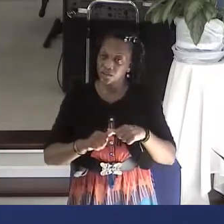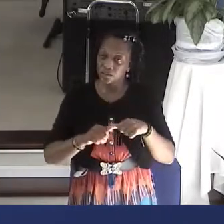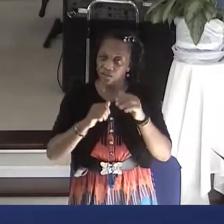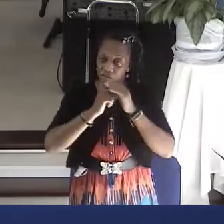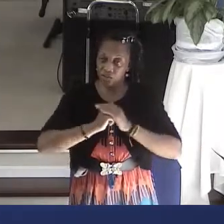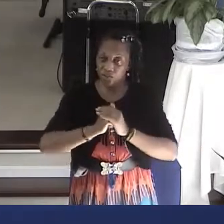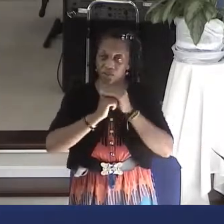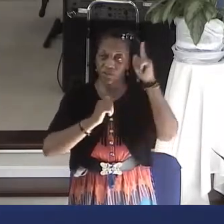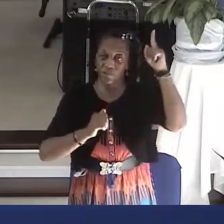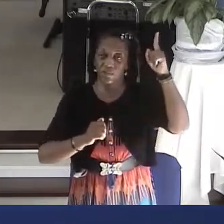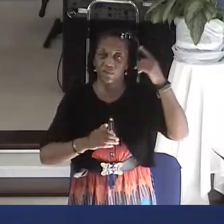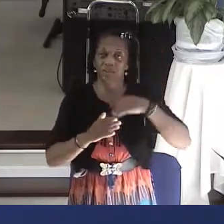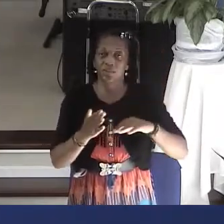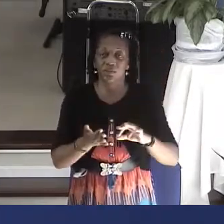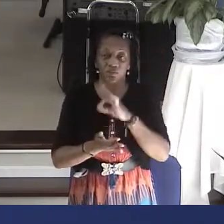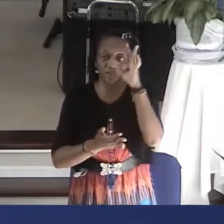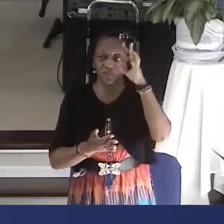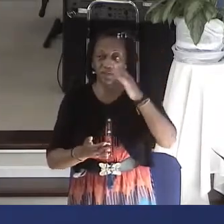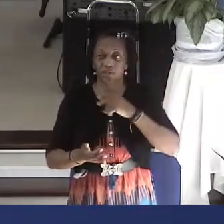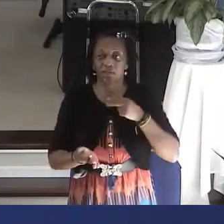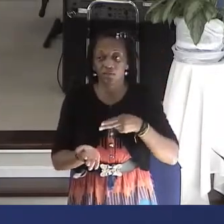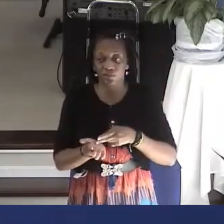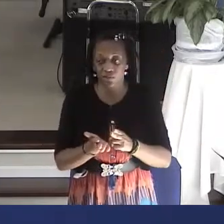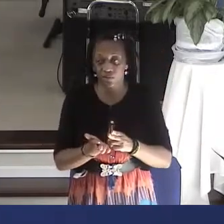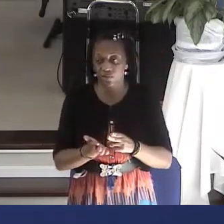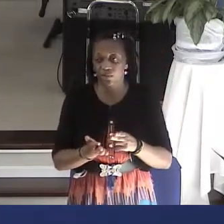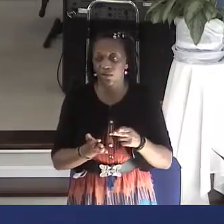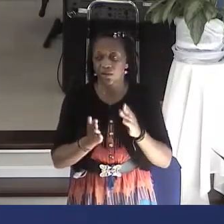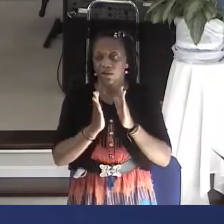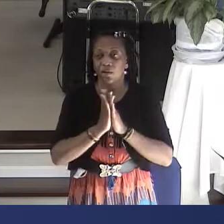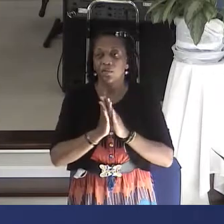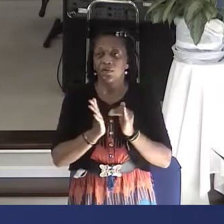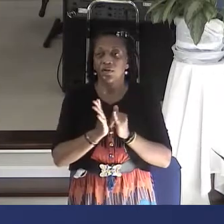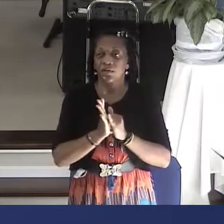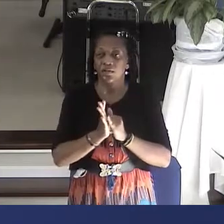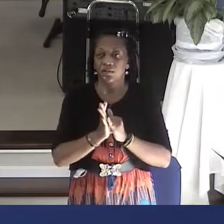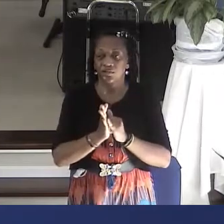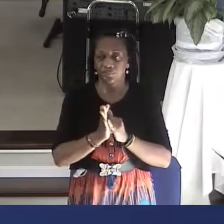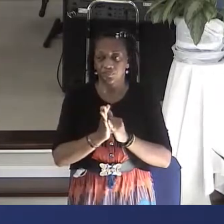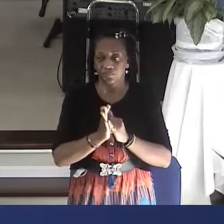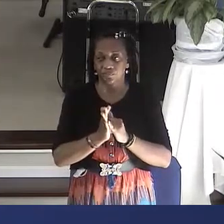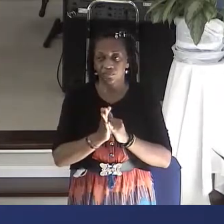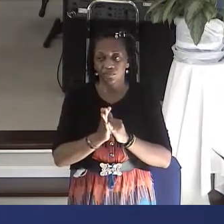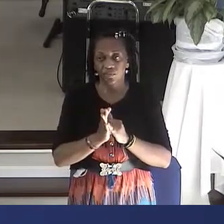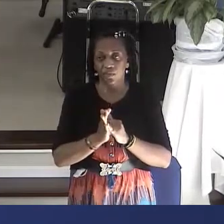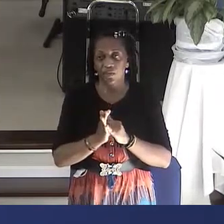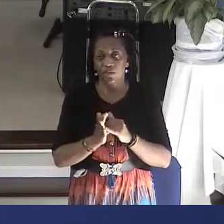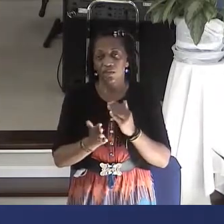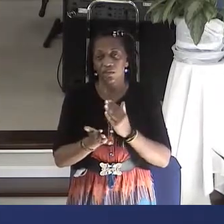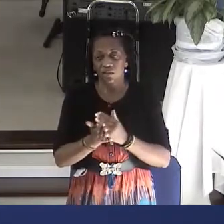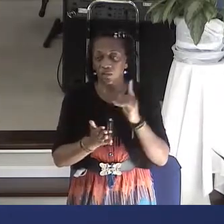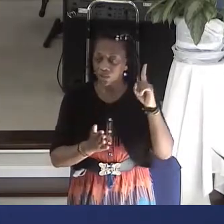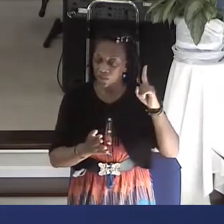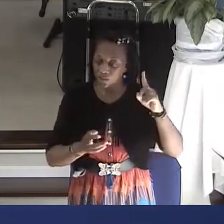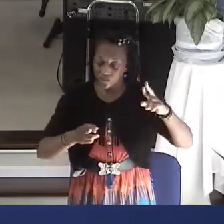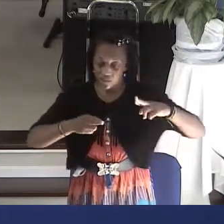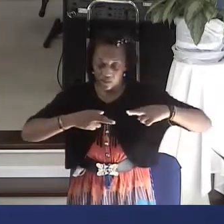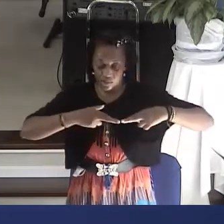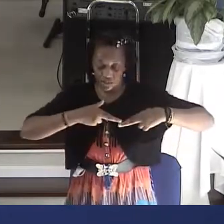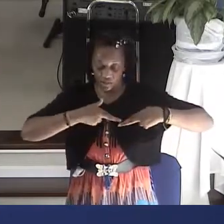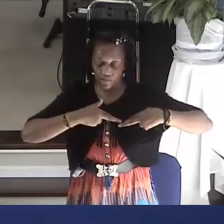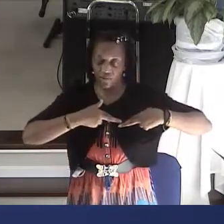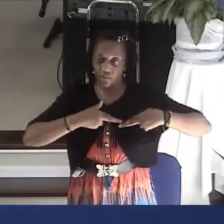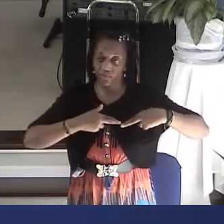truth. We pray that some souls will be saved today in the mighty name of Jesus